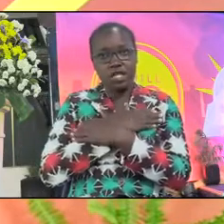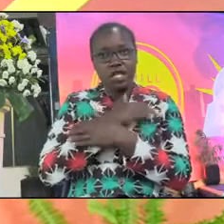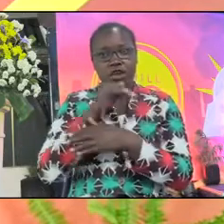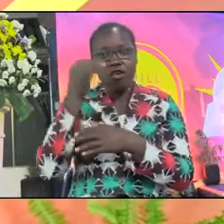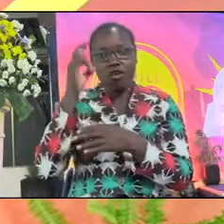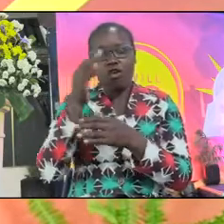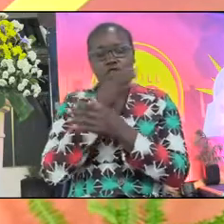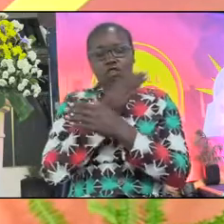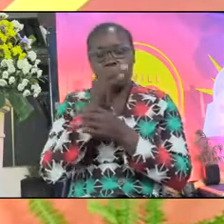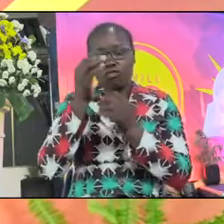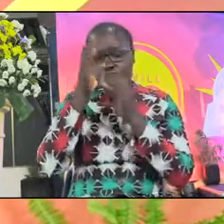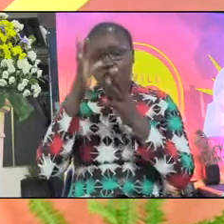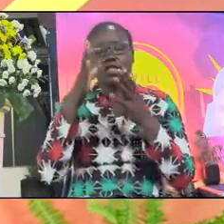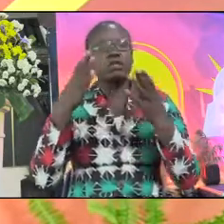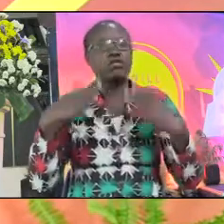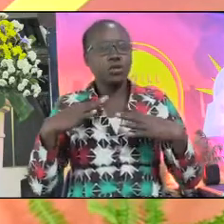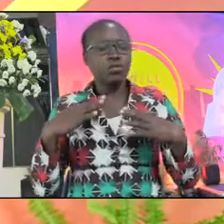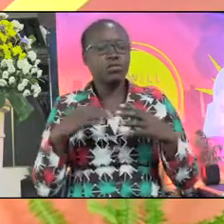people.